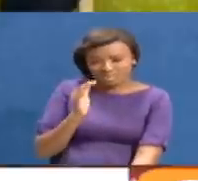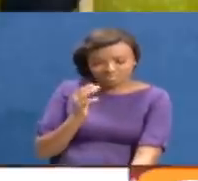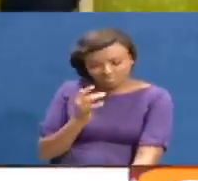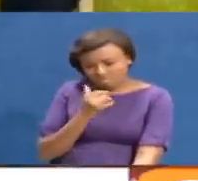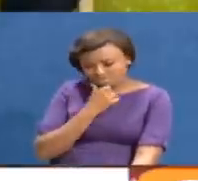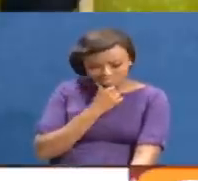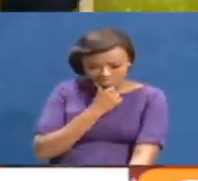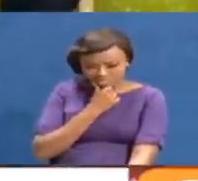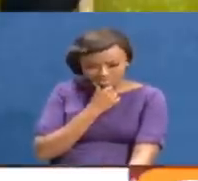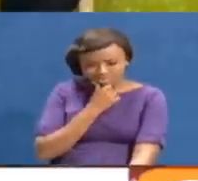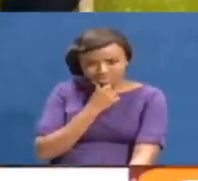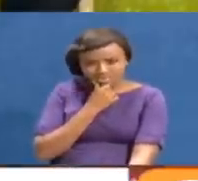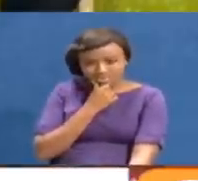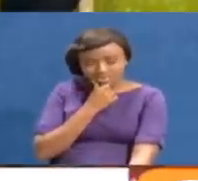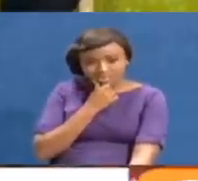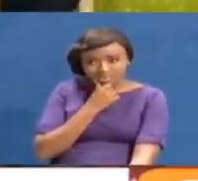myself,